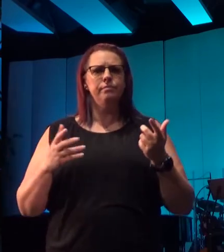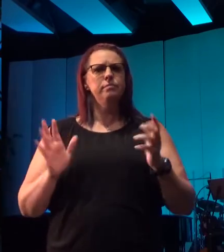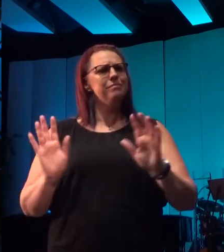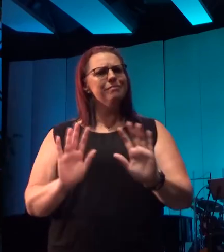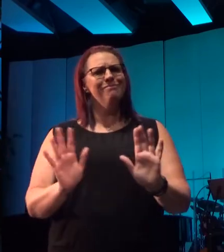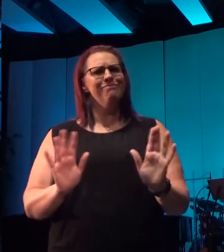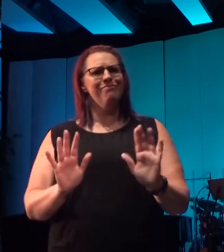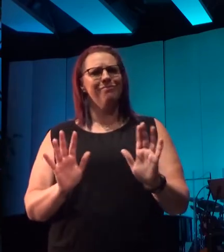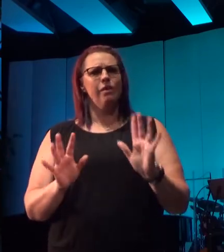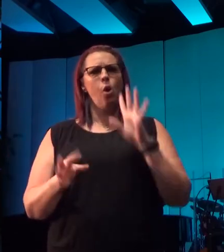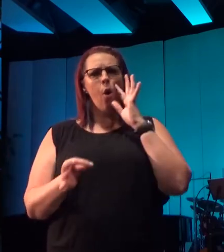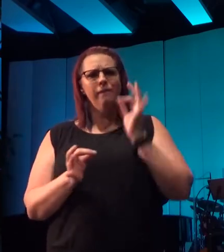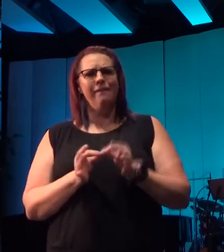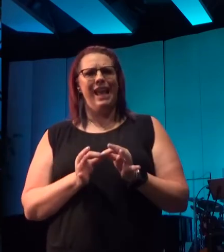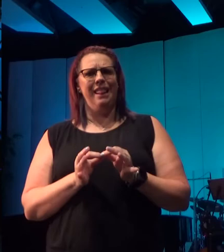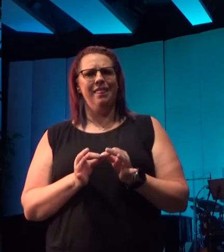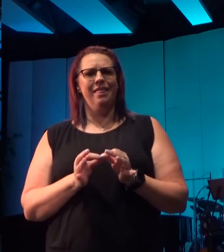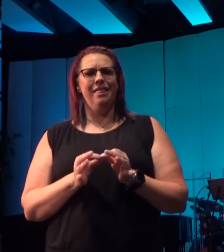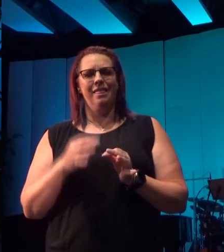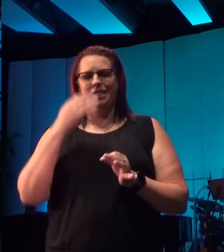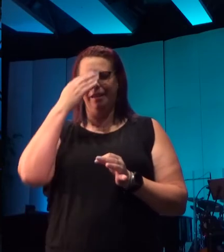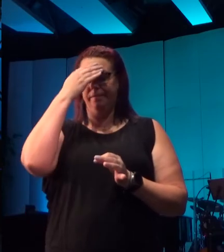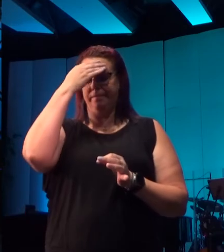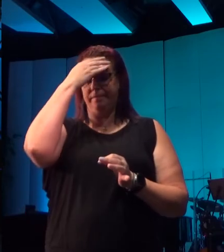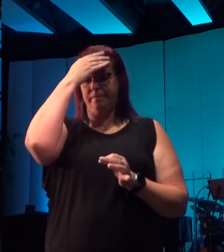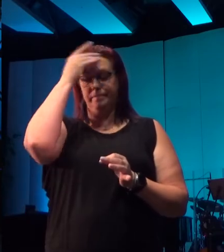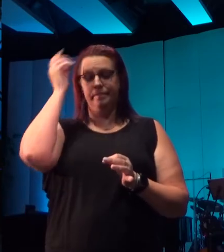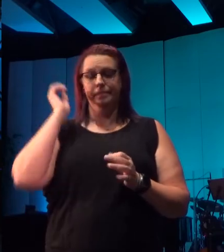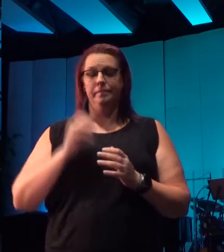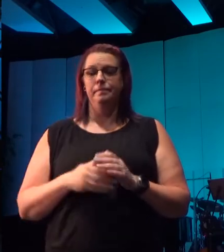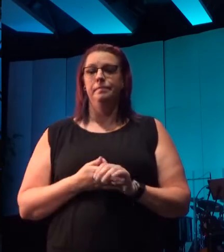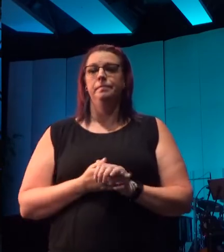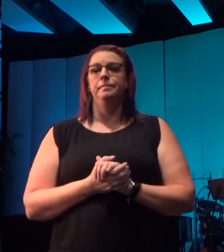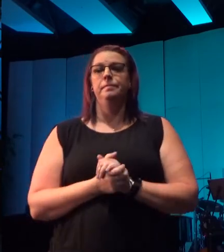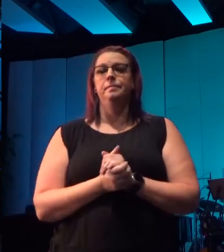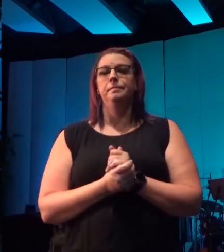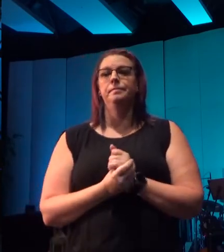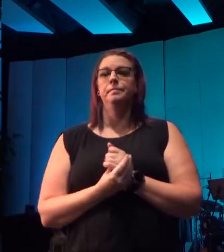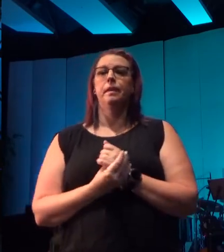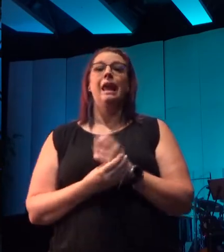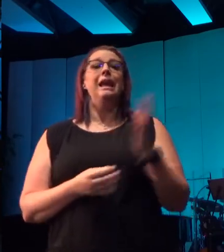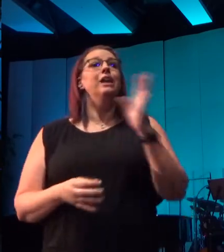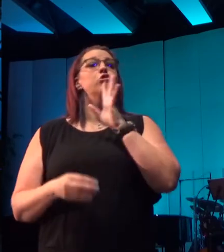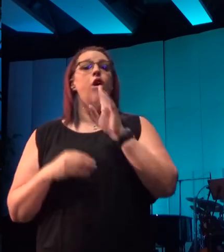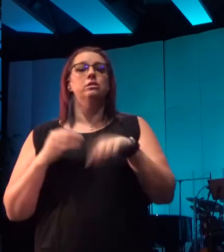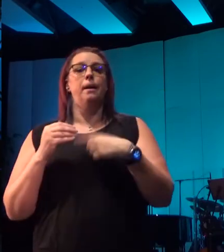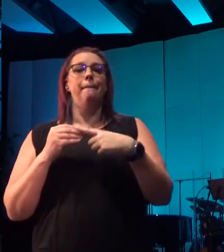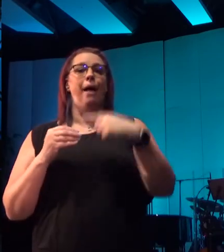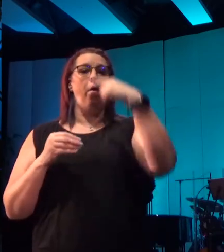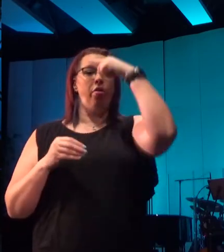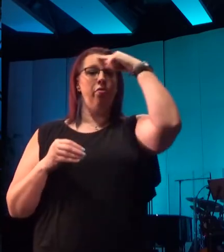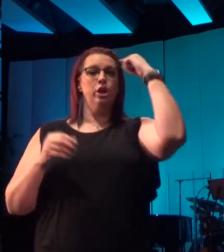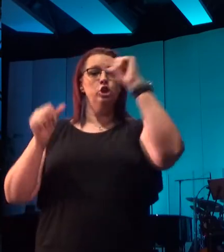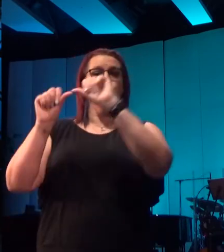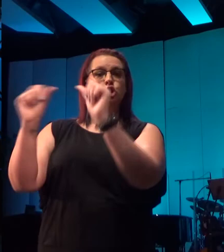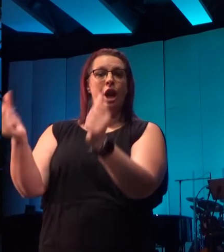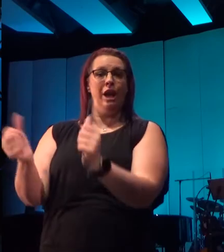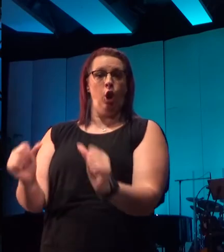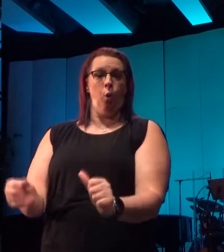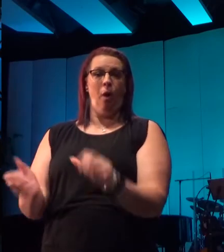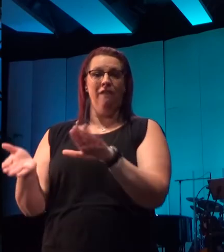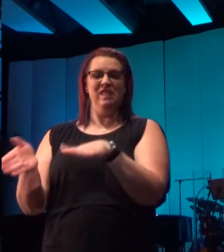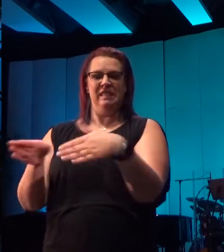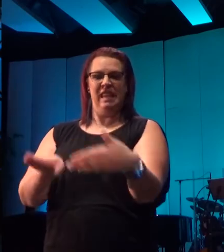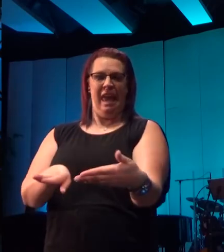Hold faith to that. And know this, he talks about the shadow of death. That's perhaps one of the greatest changes that